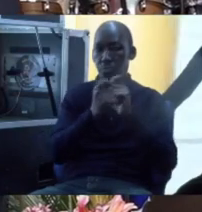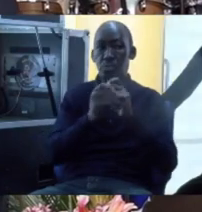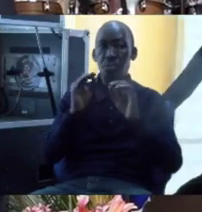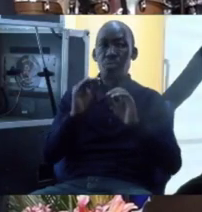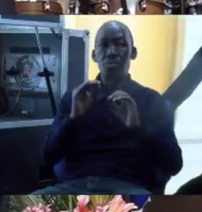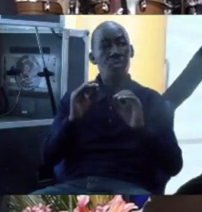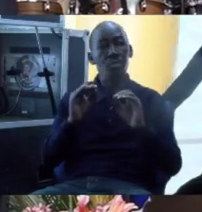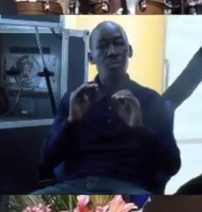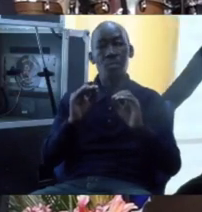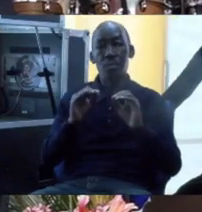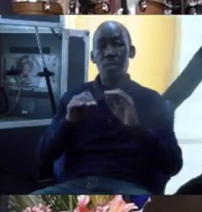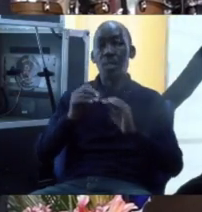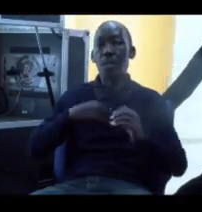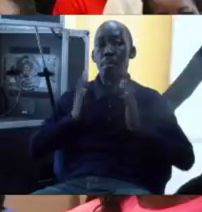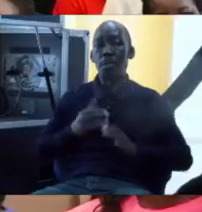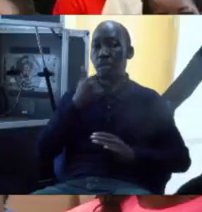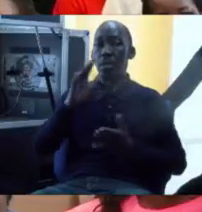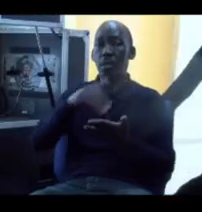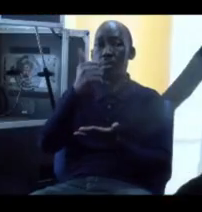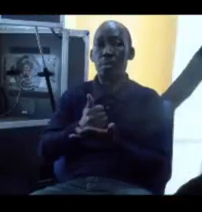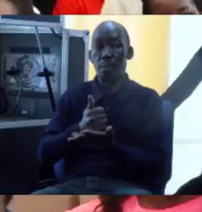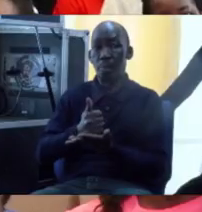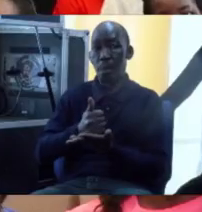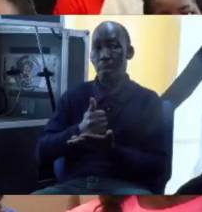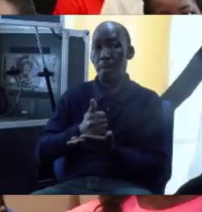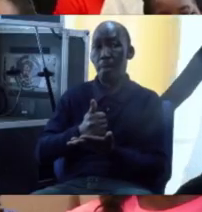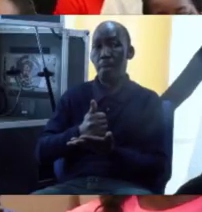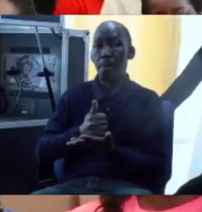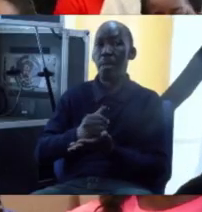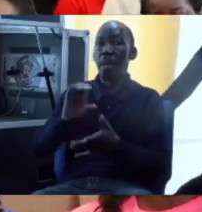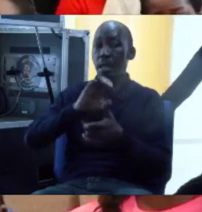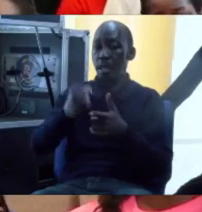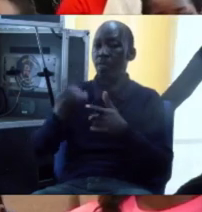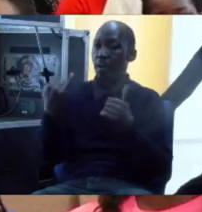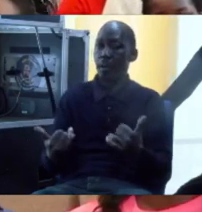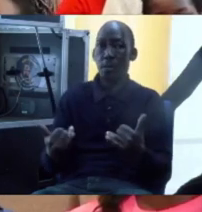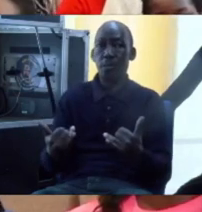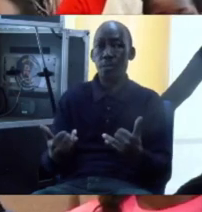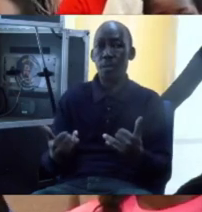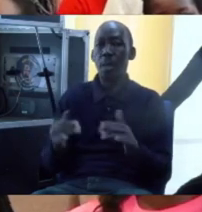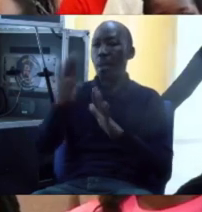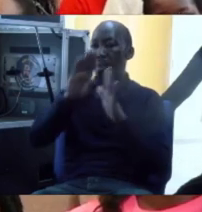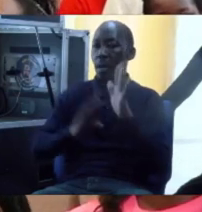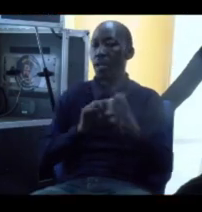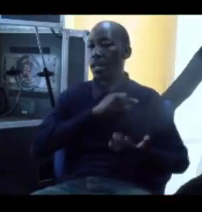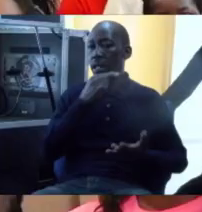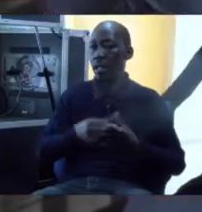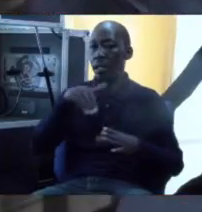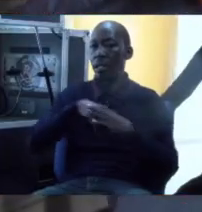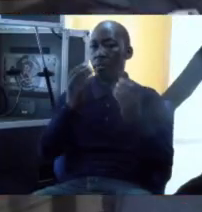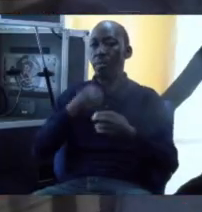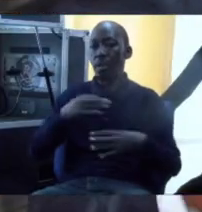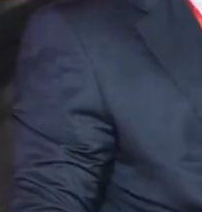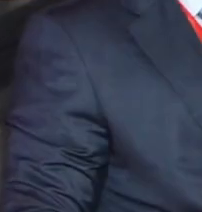cha kugeuka ama kubadilika. Somebody say amen. Hallelujah. Even now, hata sasa, by the grace upon my life, kwa neema iliyo